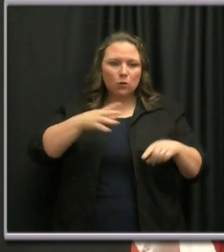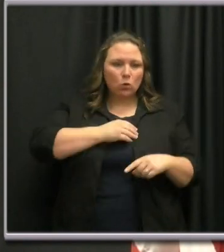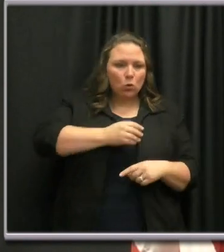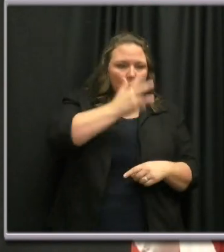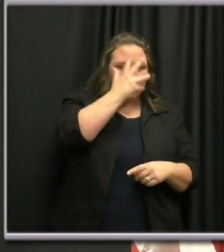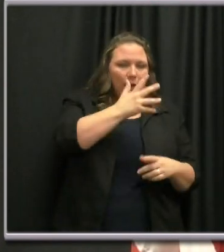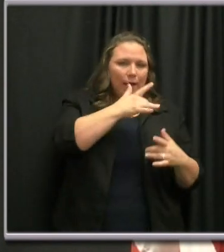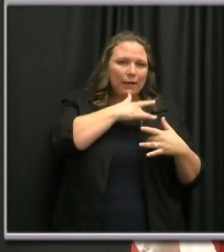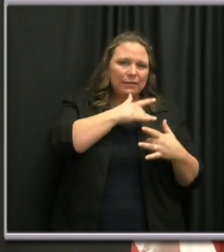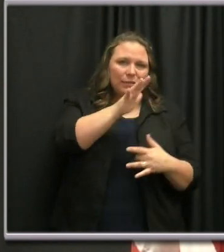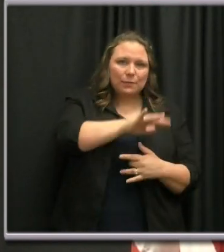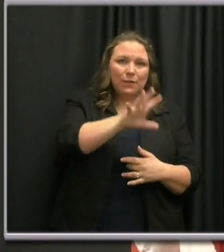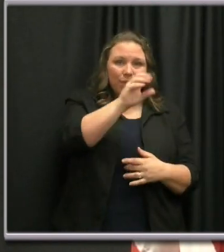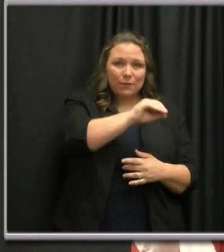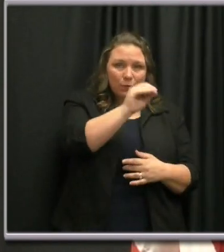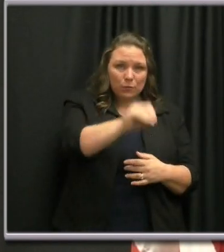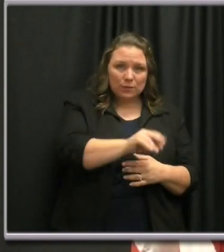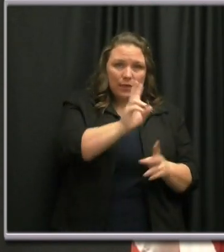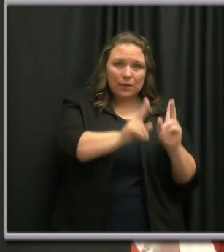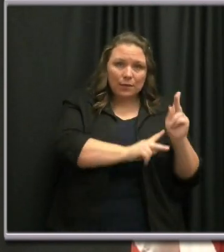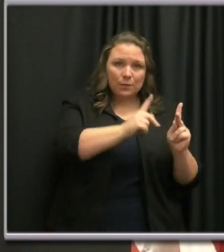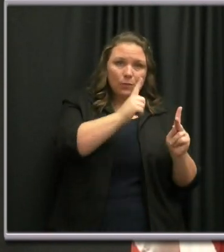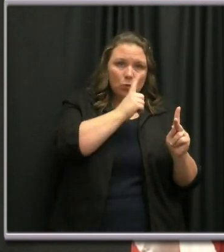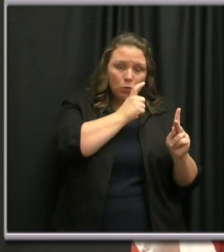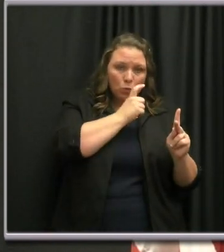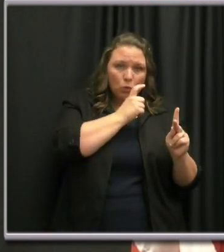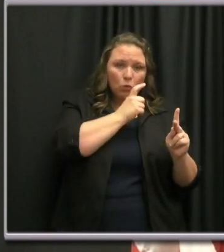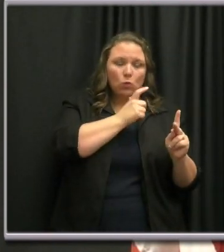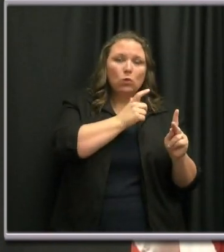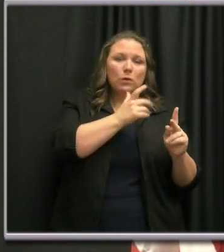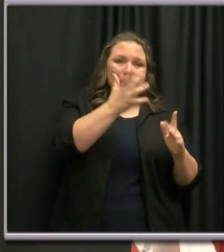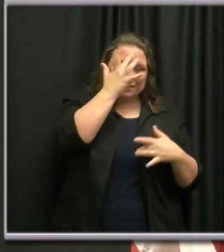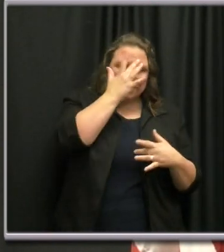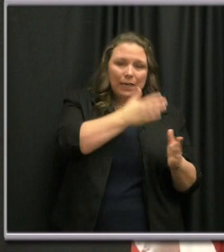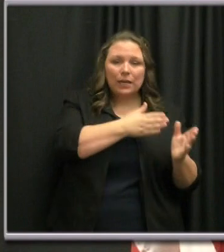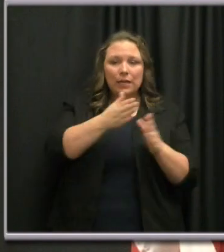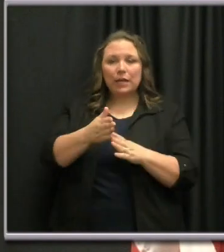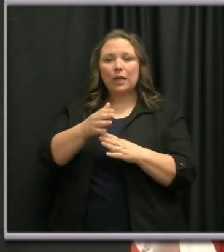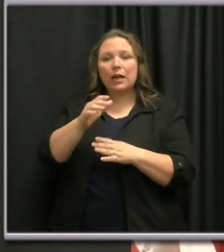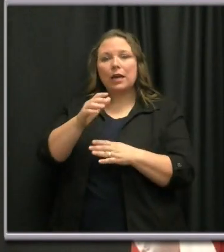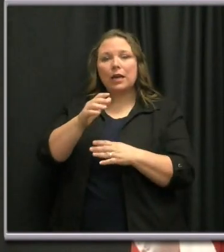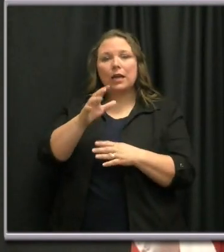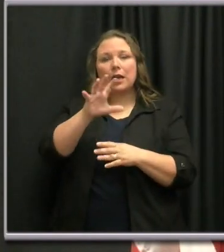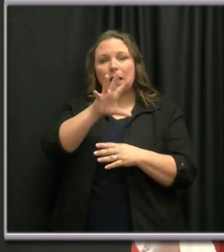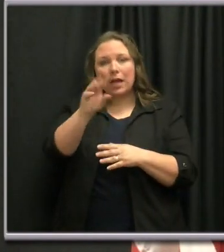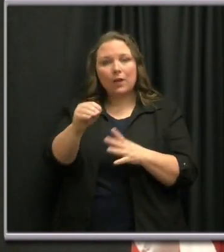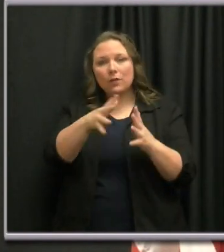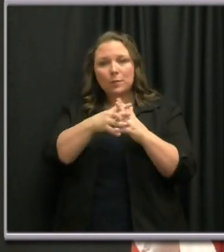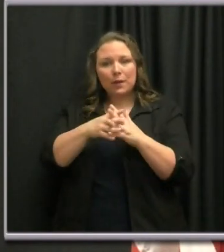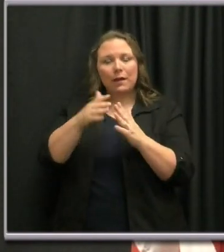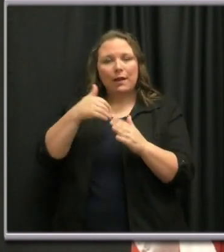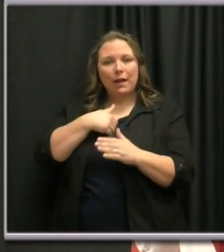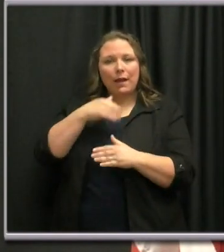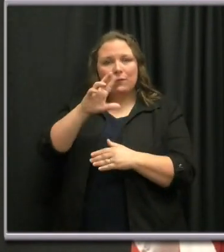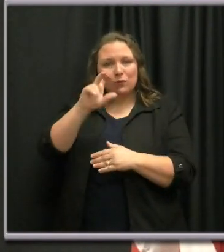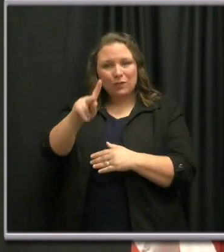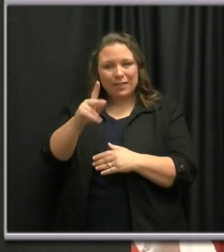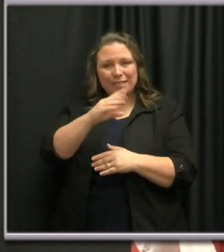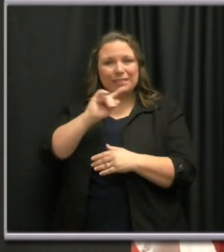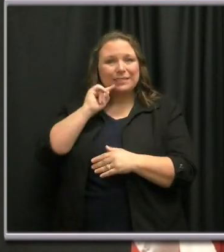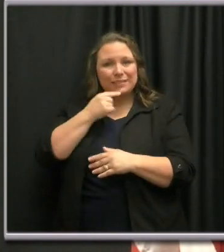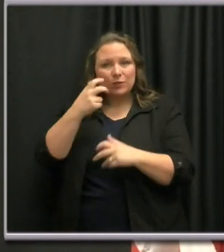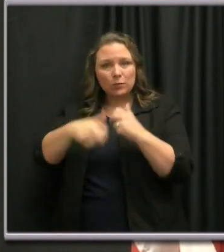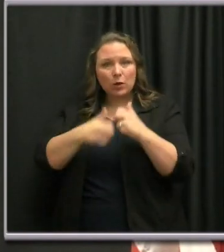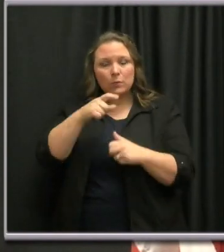nearly 50% of the cases of COVID-19, African Americans being at higher risk of having severe problems. Could you give us